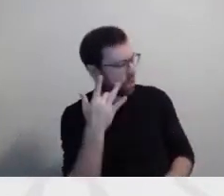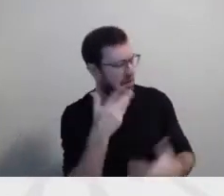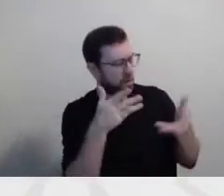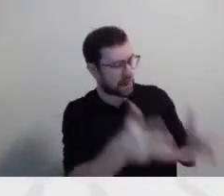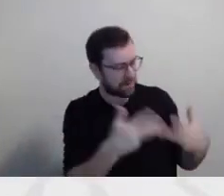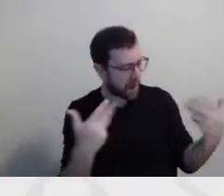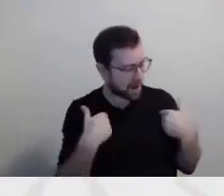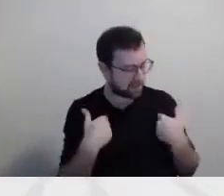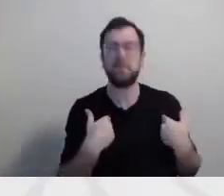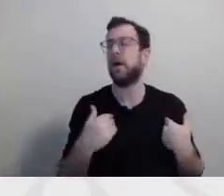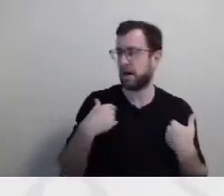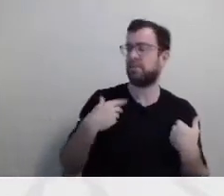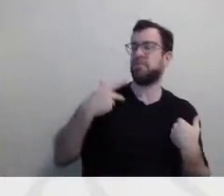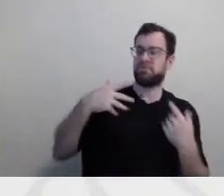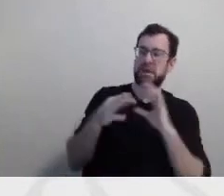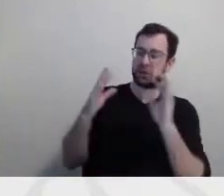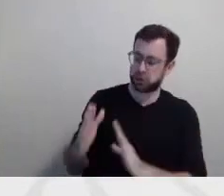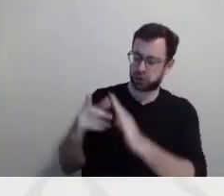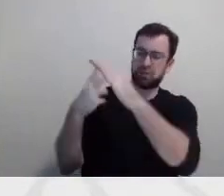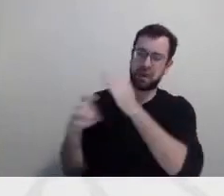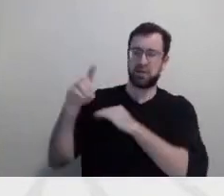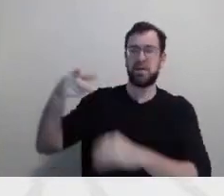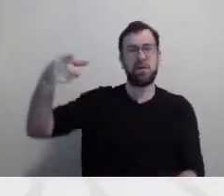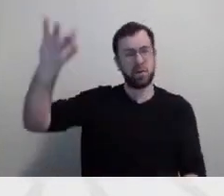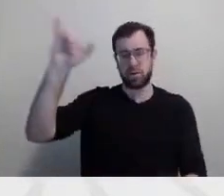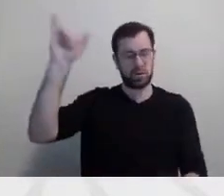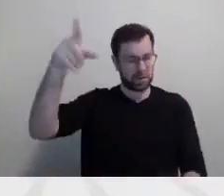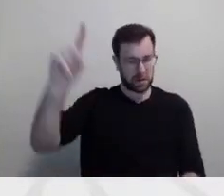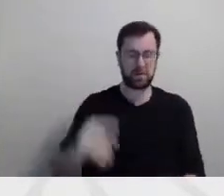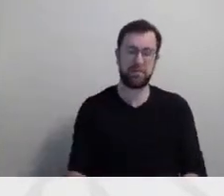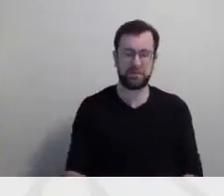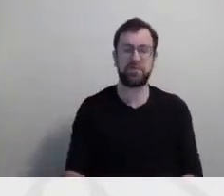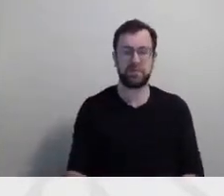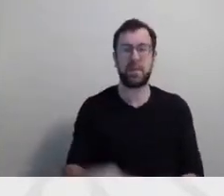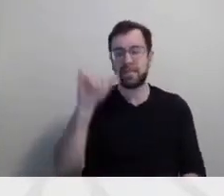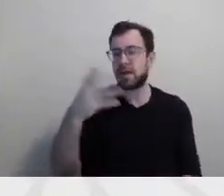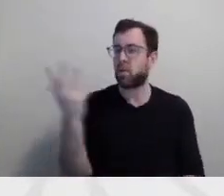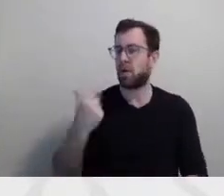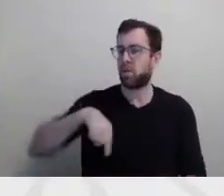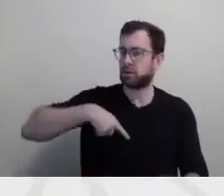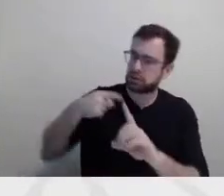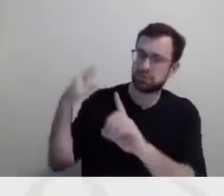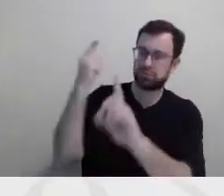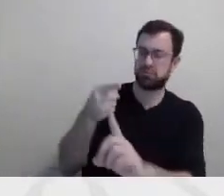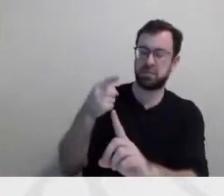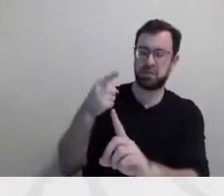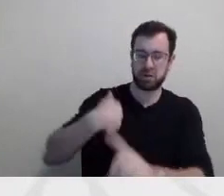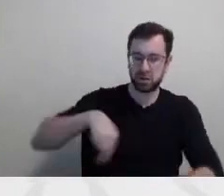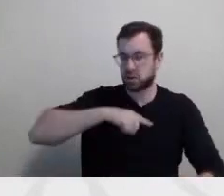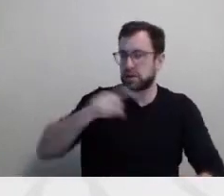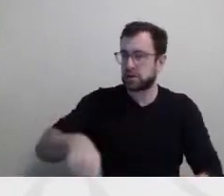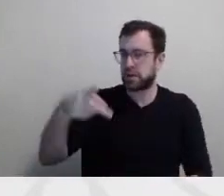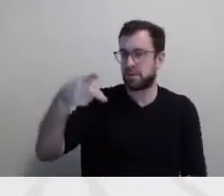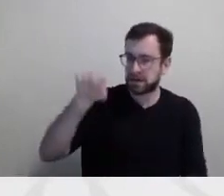His Messenger sallallahu alayhi wa sallam. So that is what we should be striving for, to be pious,